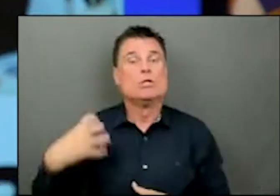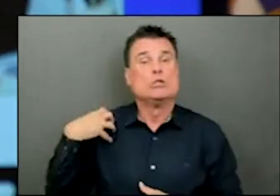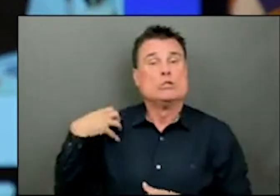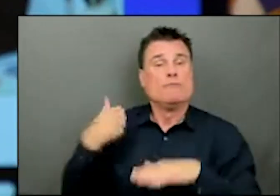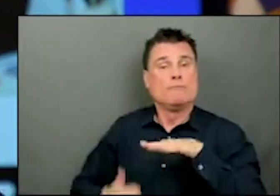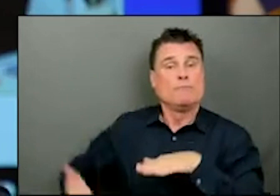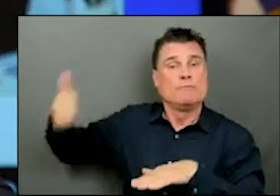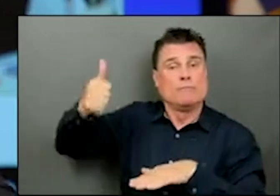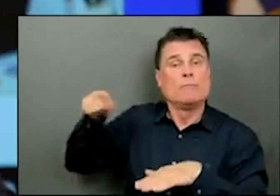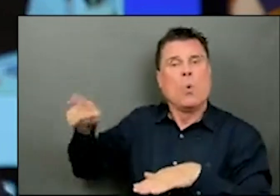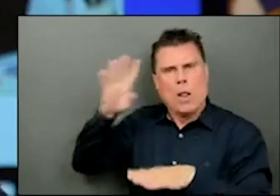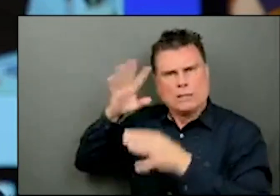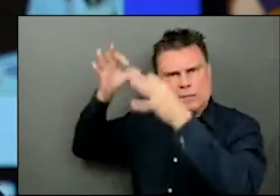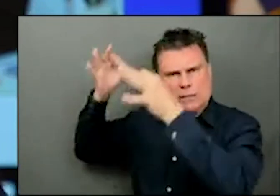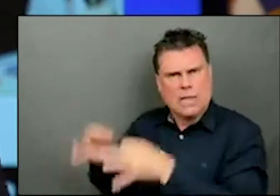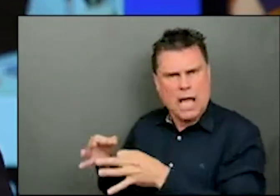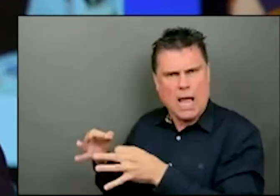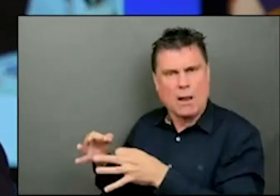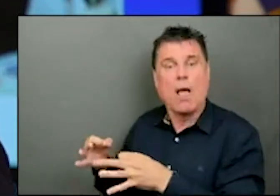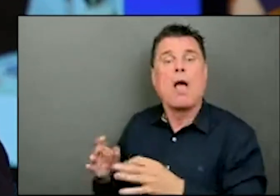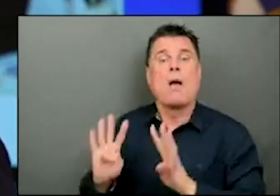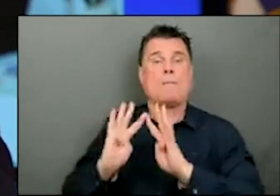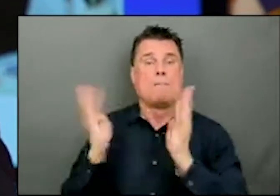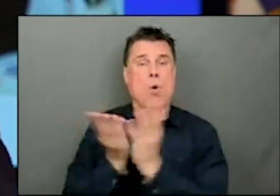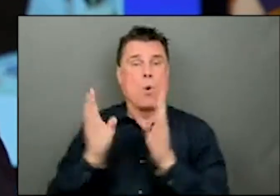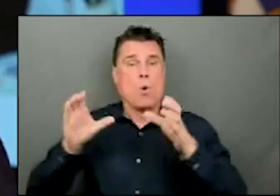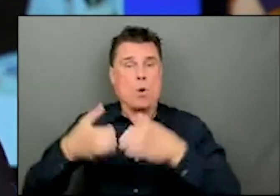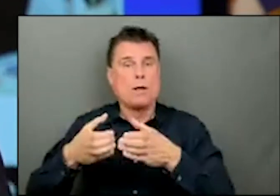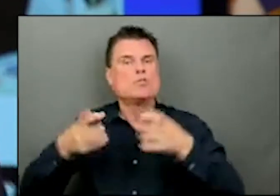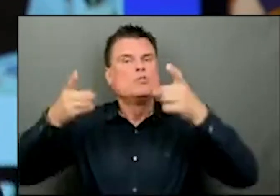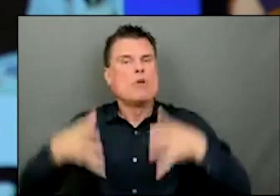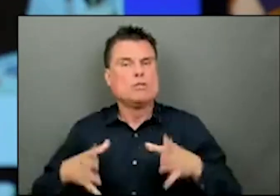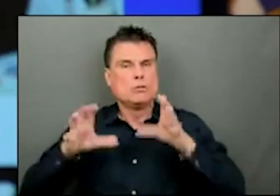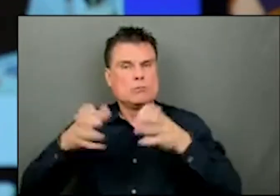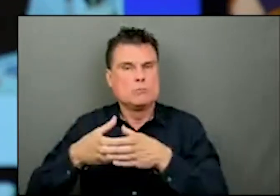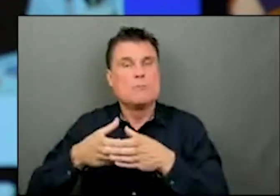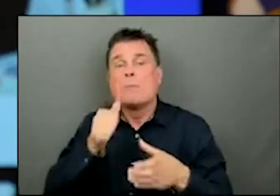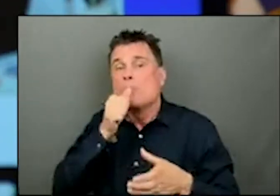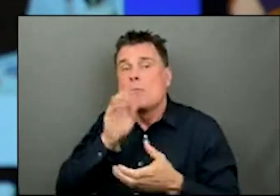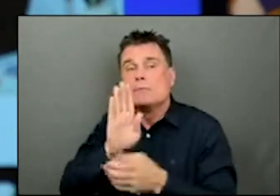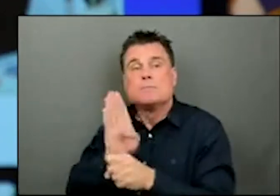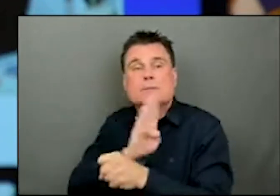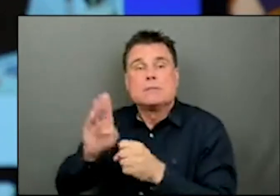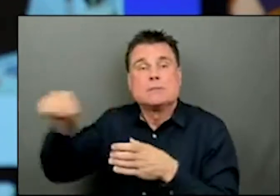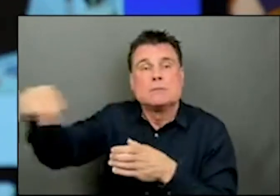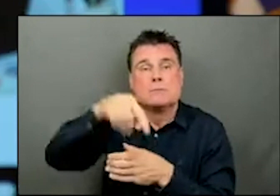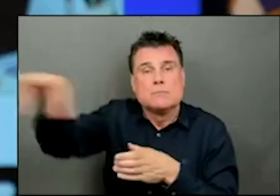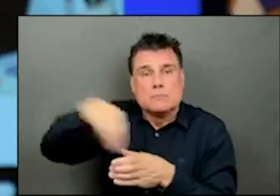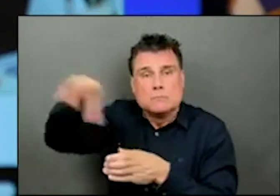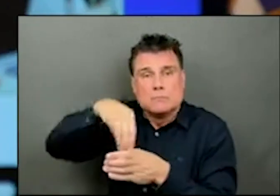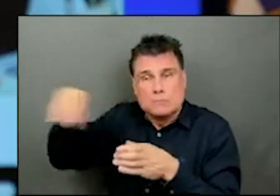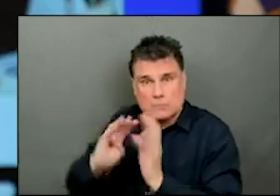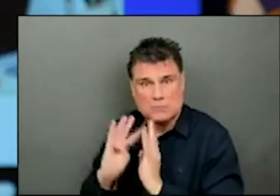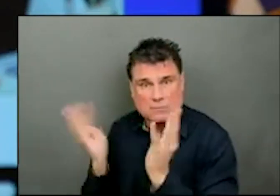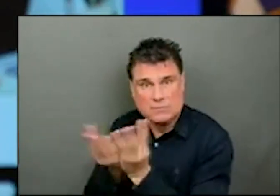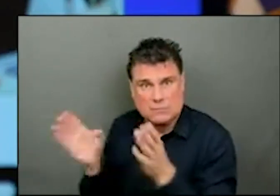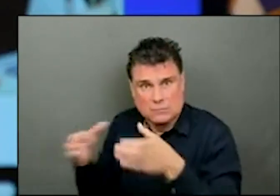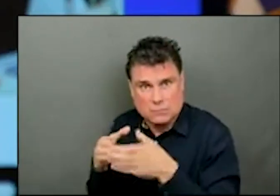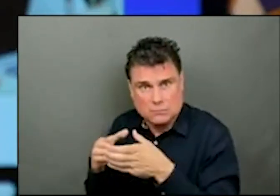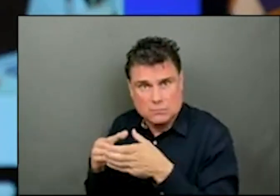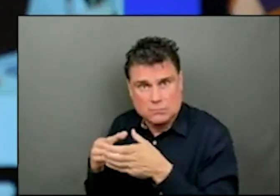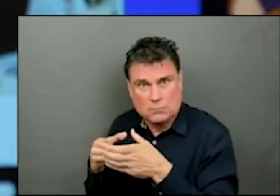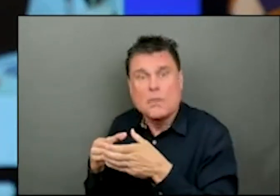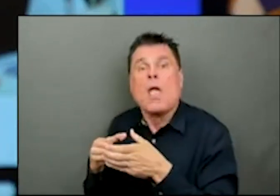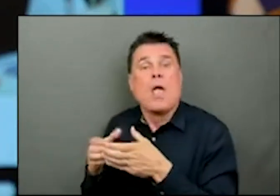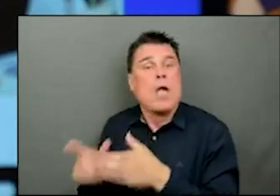directors, the majority of which will come from the private sector. The focus will be on creating and maintaining jobs and growing that innovative